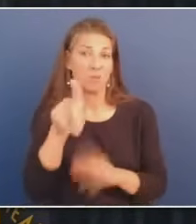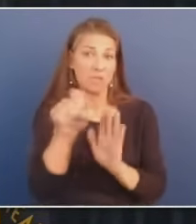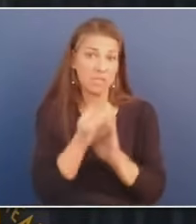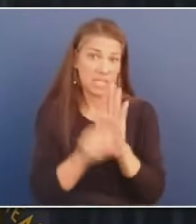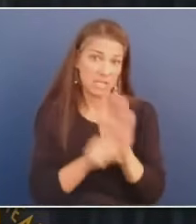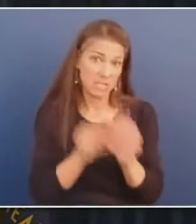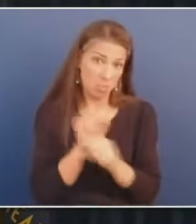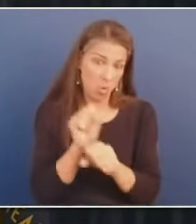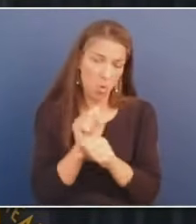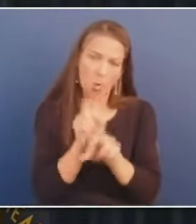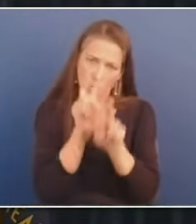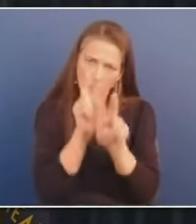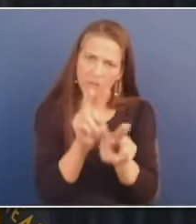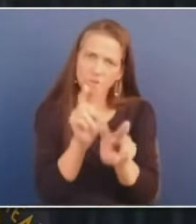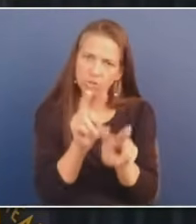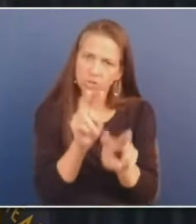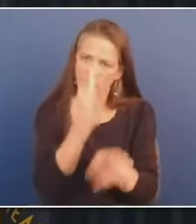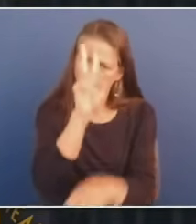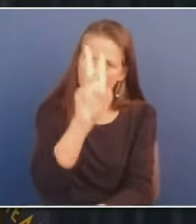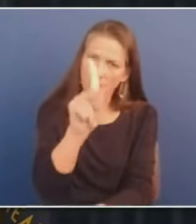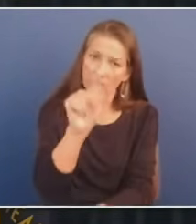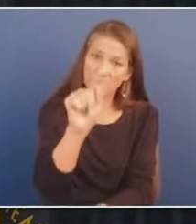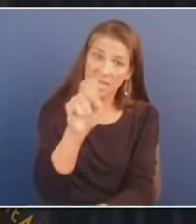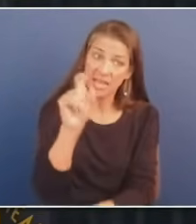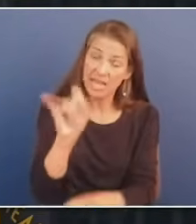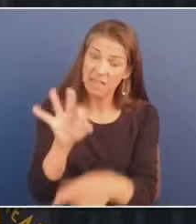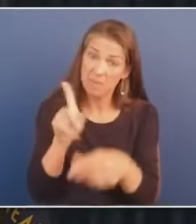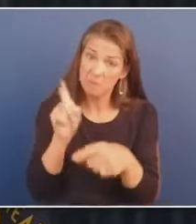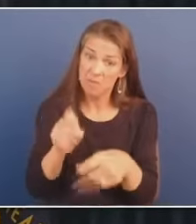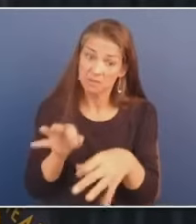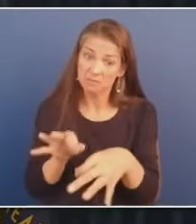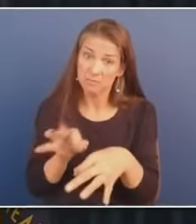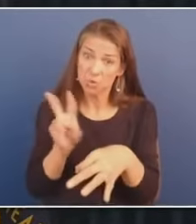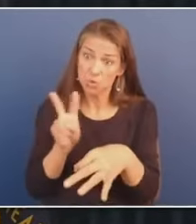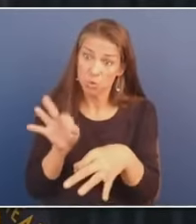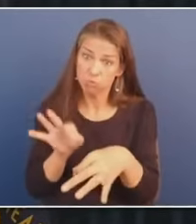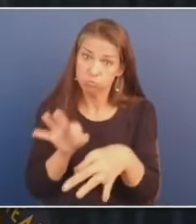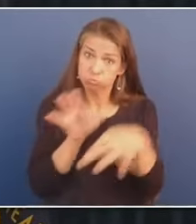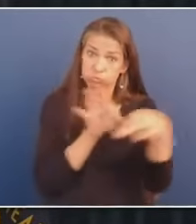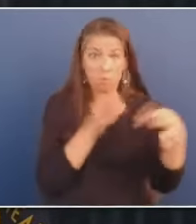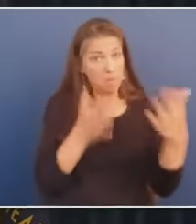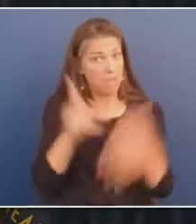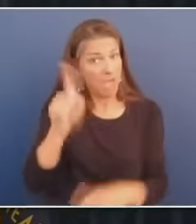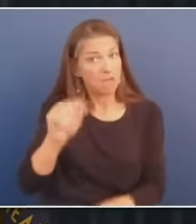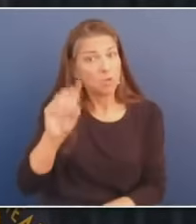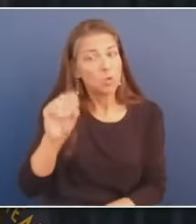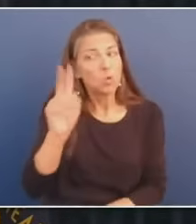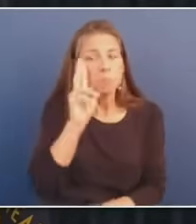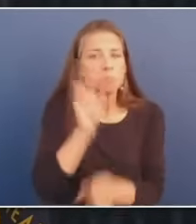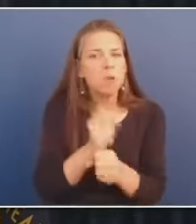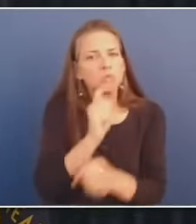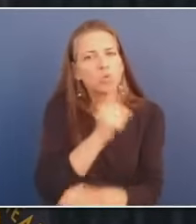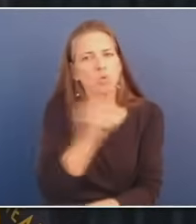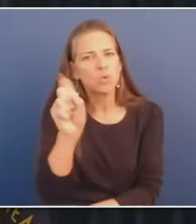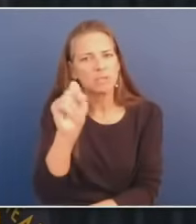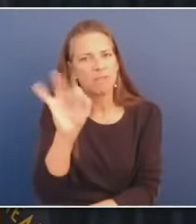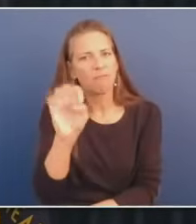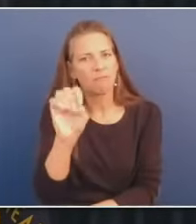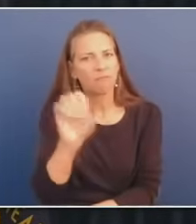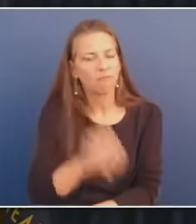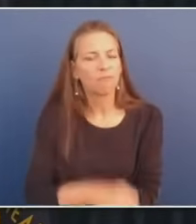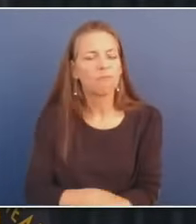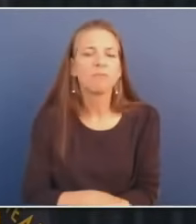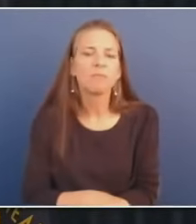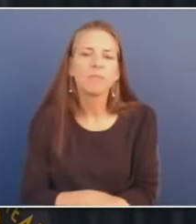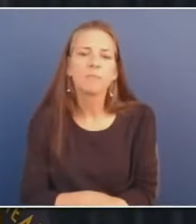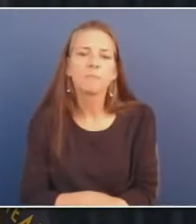watch for updates. If we've got to push it back just a little bit, we might do that just to make sure you're safe. Now, we've got a lot of folks